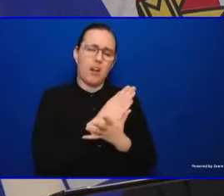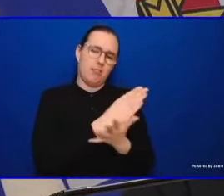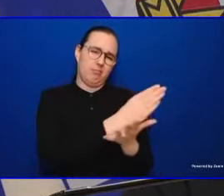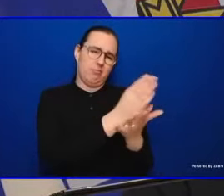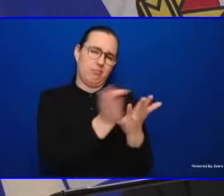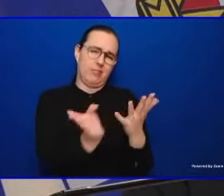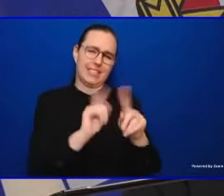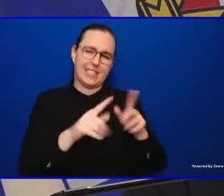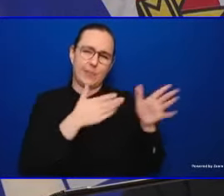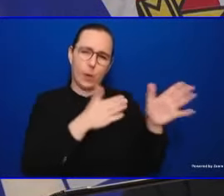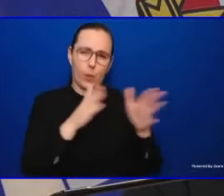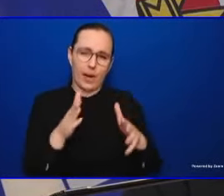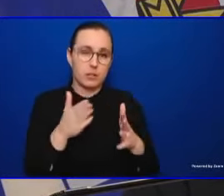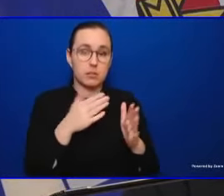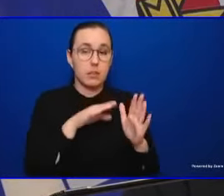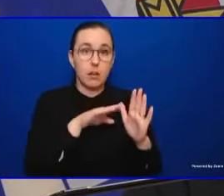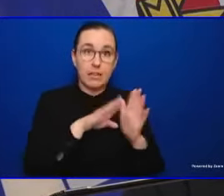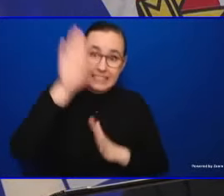to Minister Dix in Vancouver.